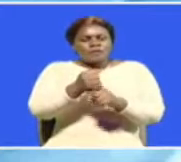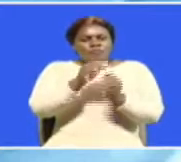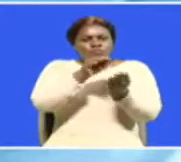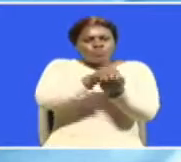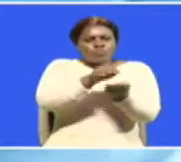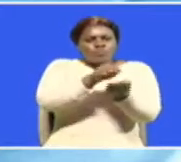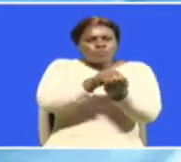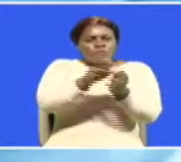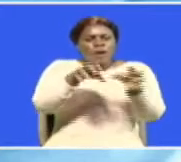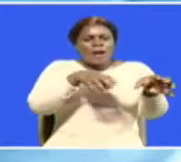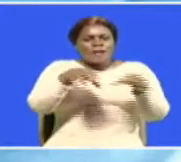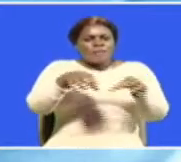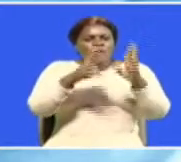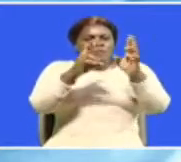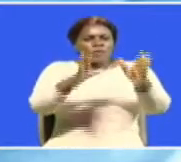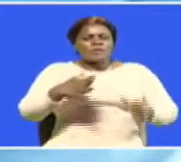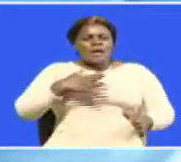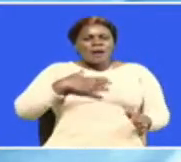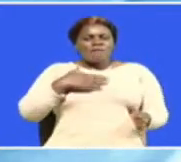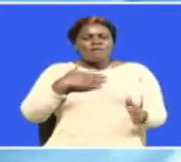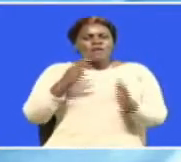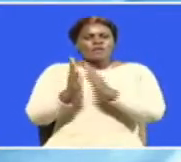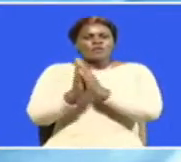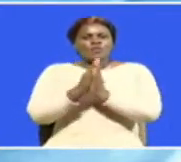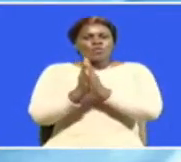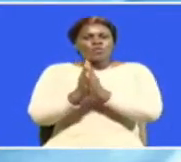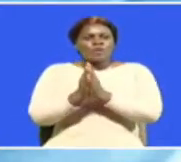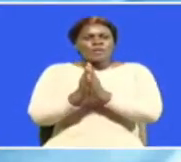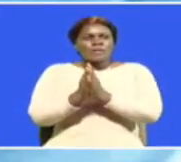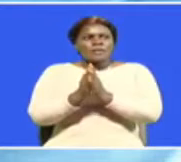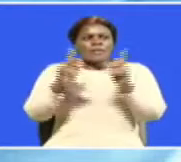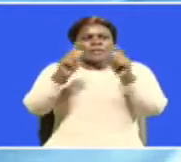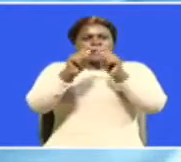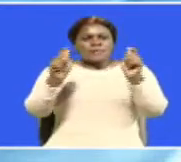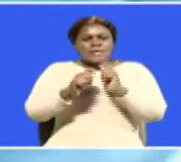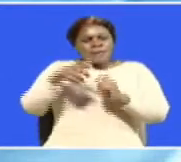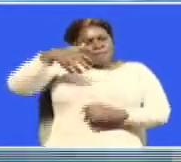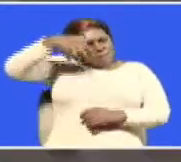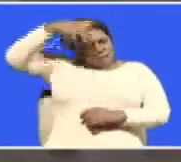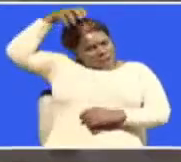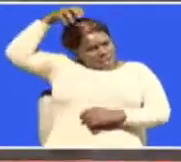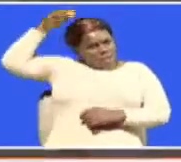conservation. Here's Trick Singado with the story of Team Lioness.